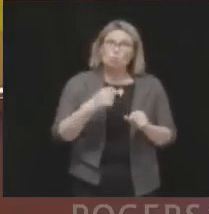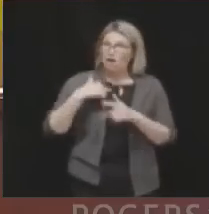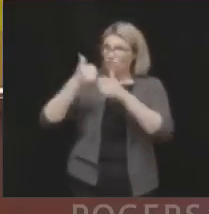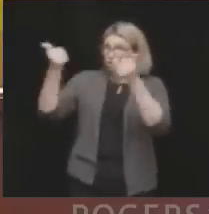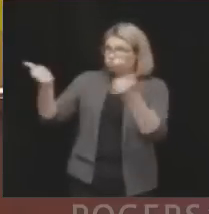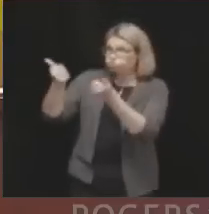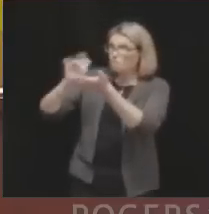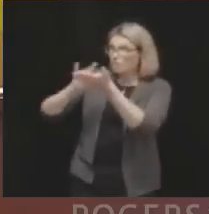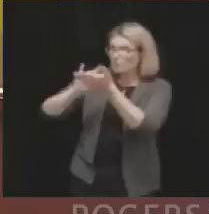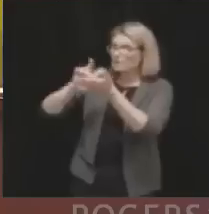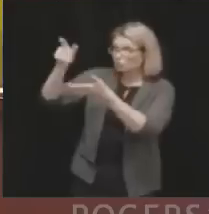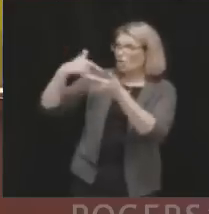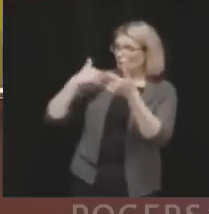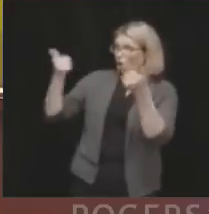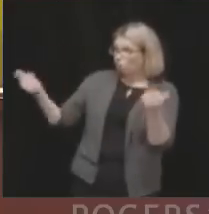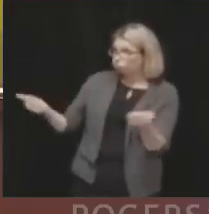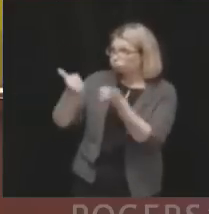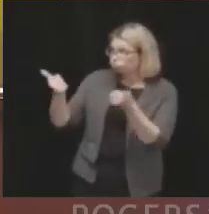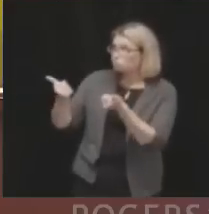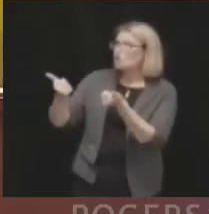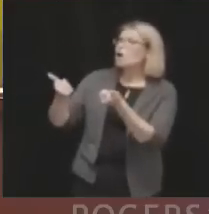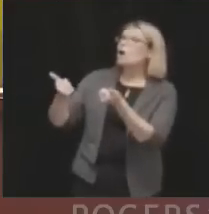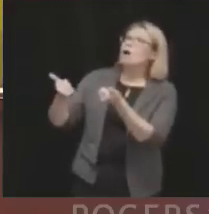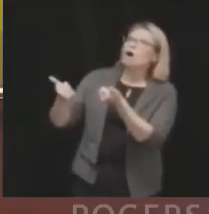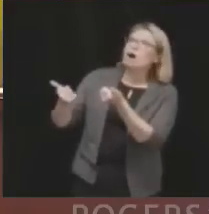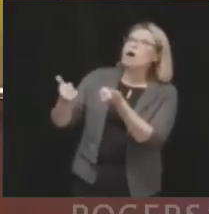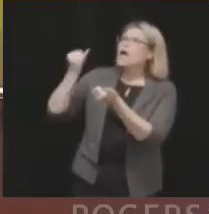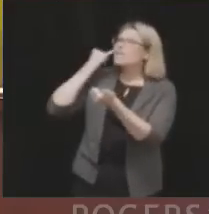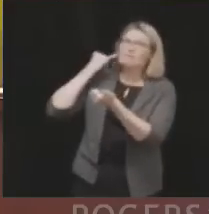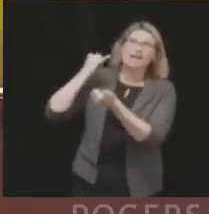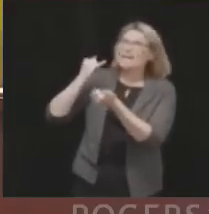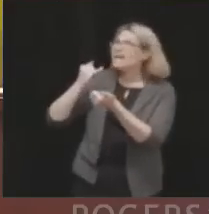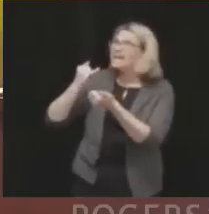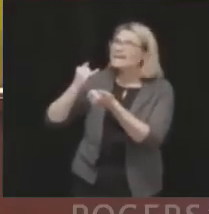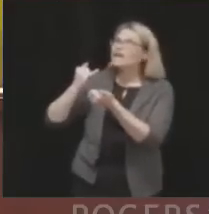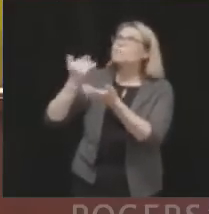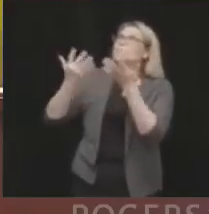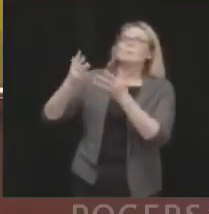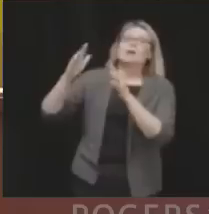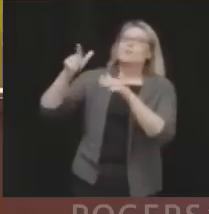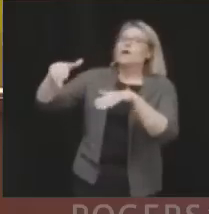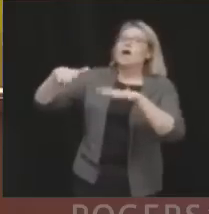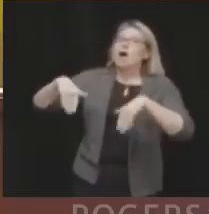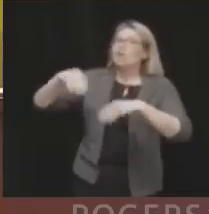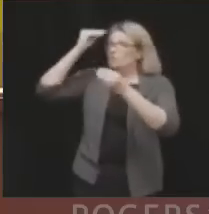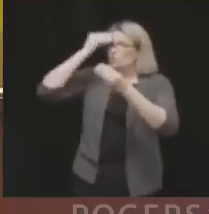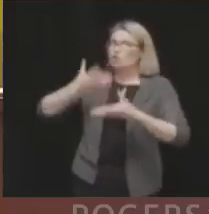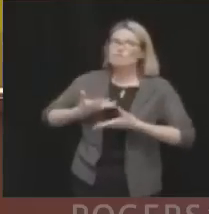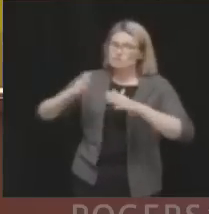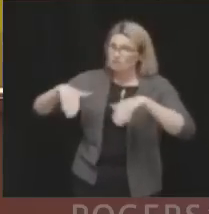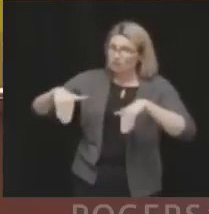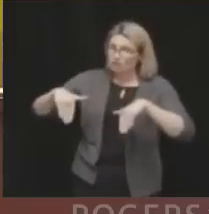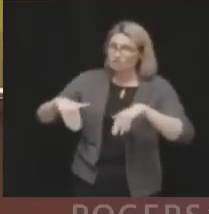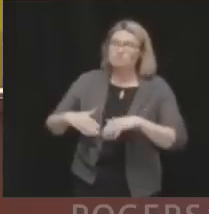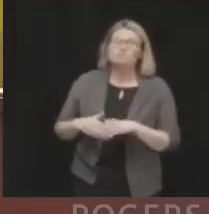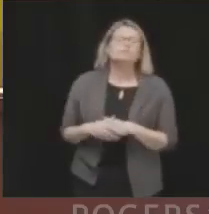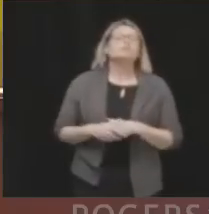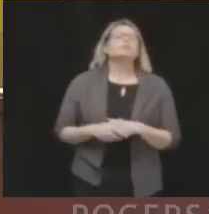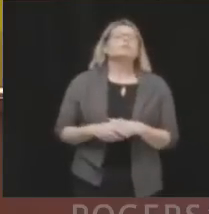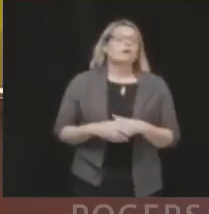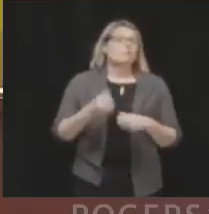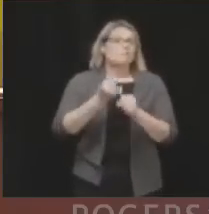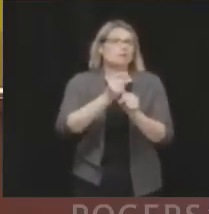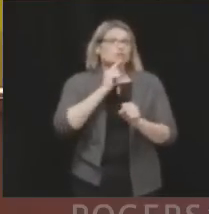vulnerable situation that are trying to make a choice possibly between drugs and between other options for them in terms of their monthly